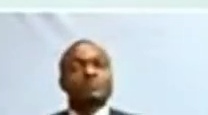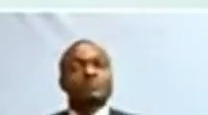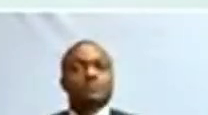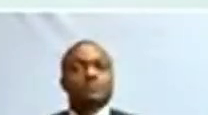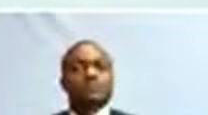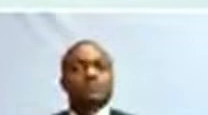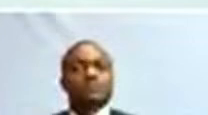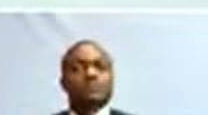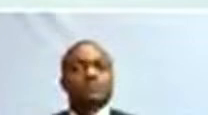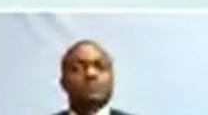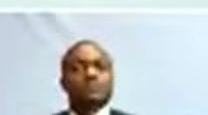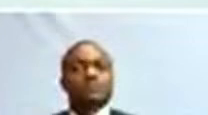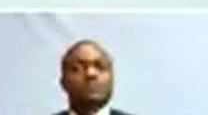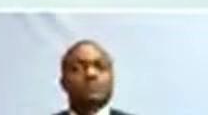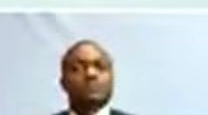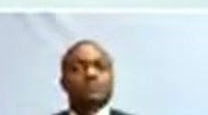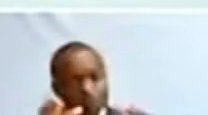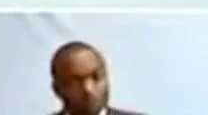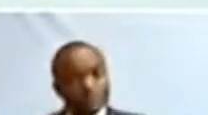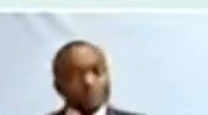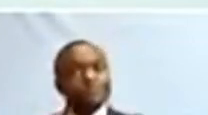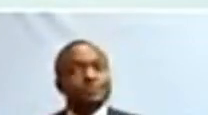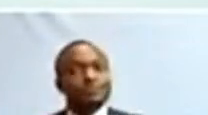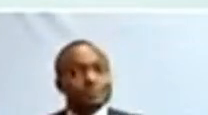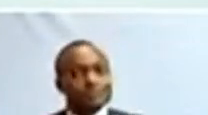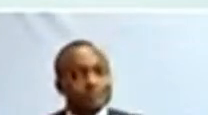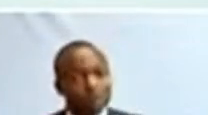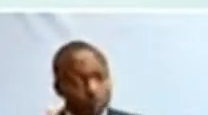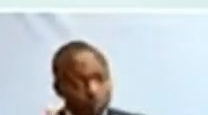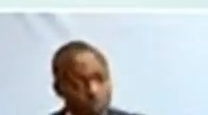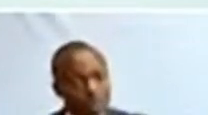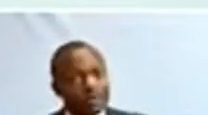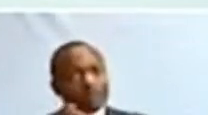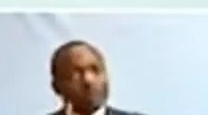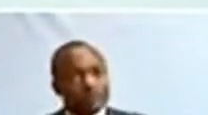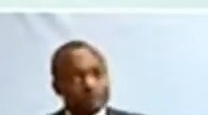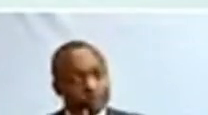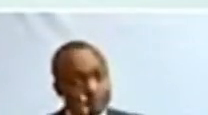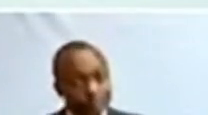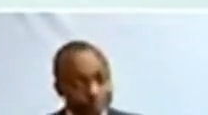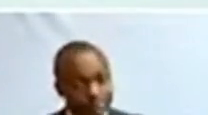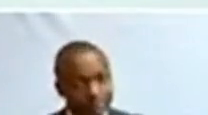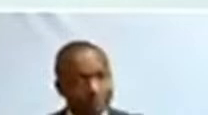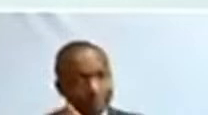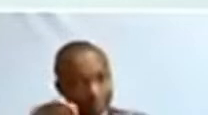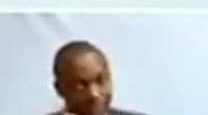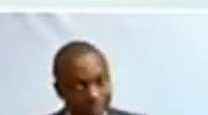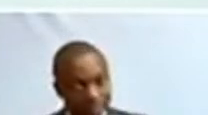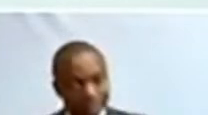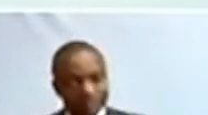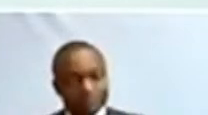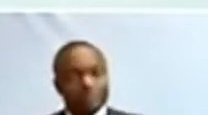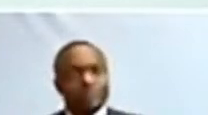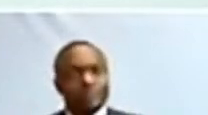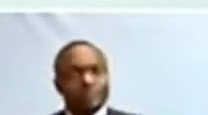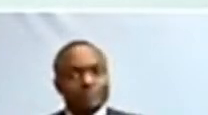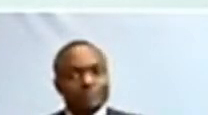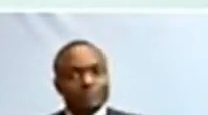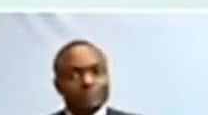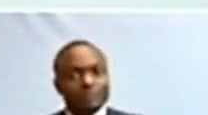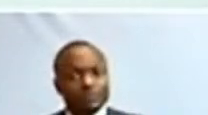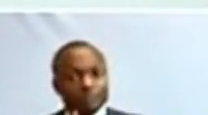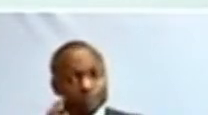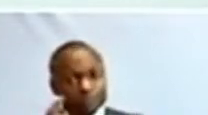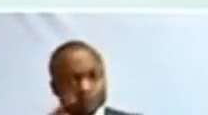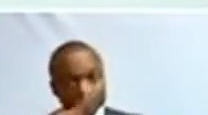what are you telling this committee with this report that you are giving us? The